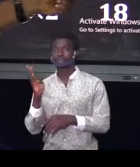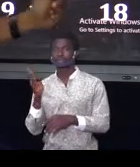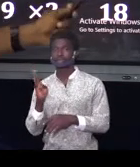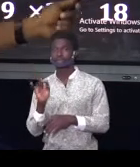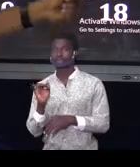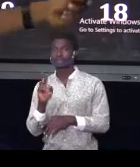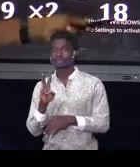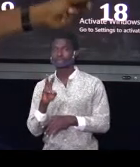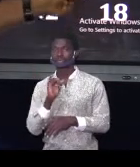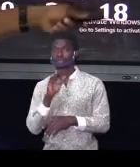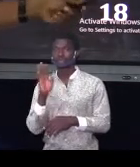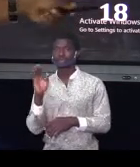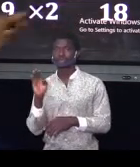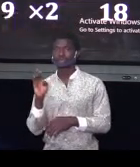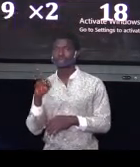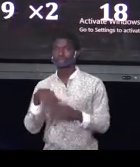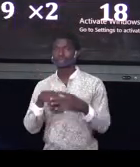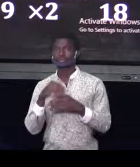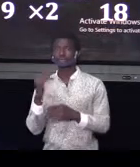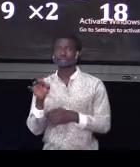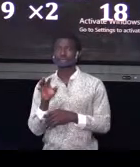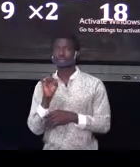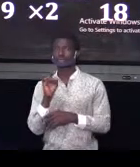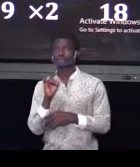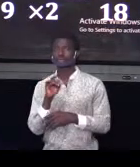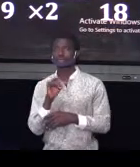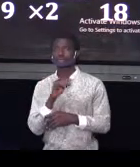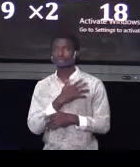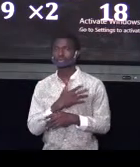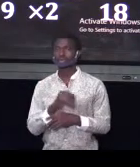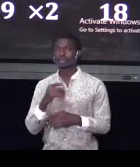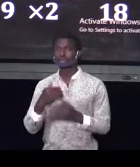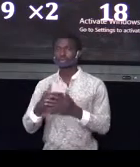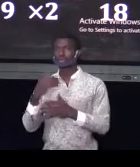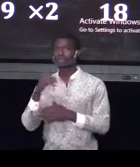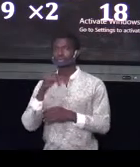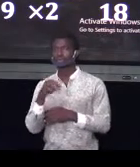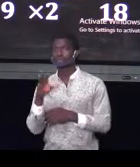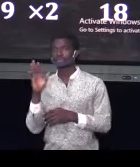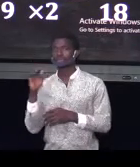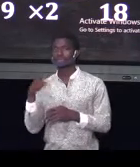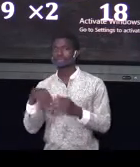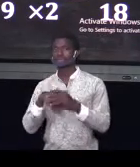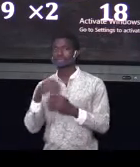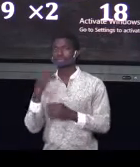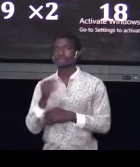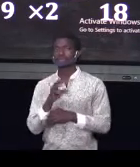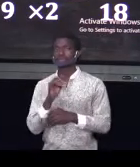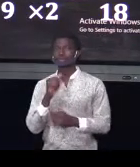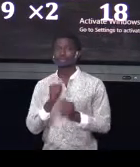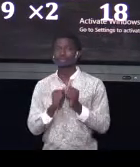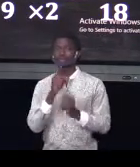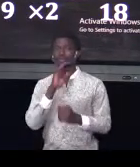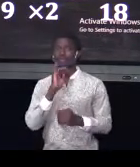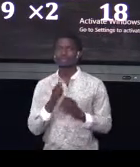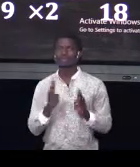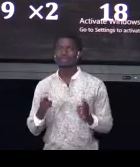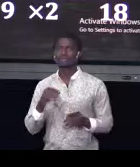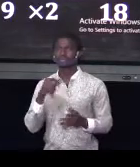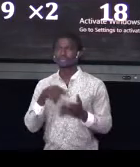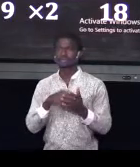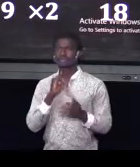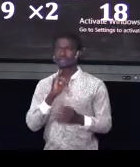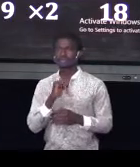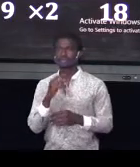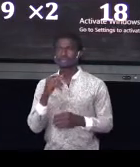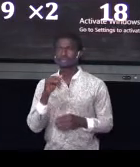is 14. So this one is 14 out of 18. And this one is 15 out of 18. So obviously, which one is bigger? It